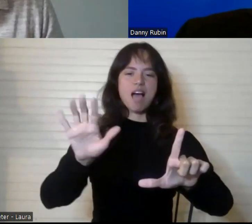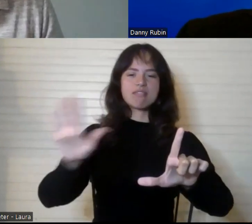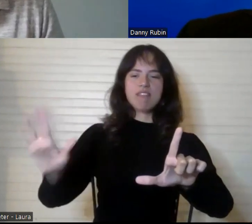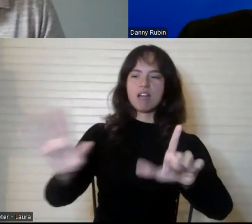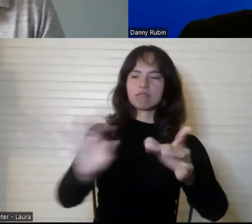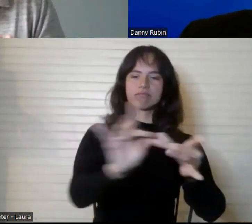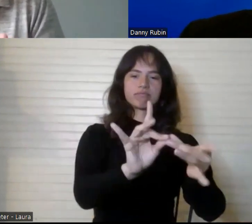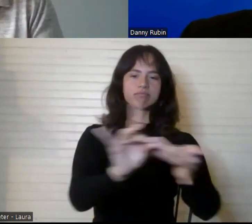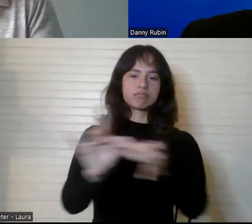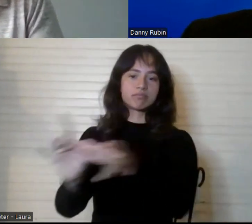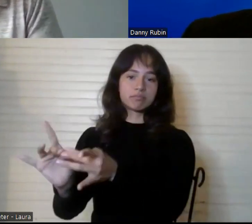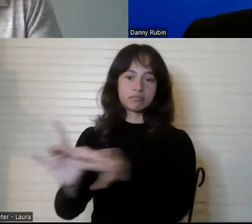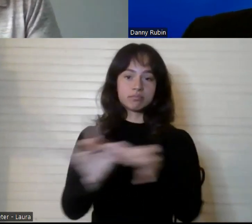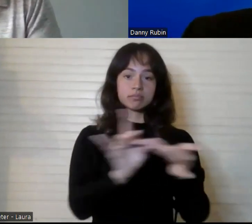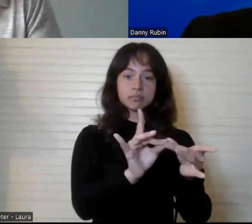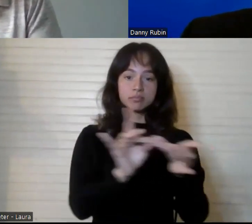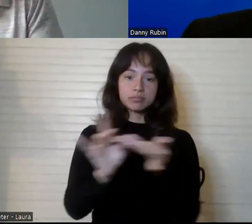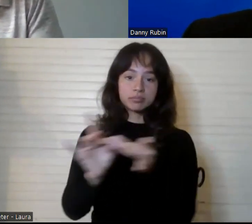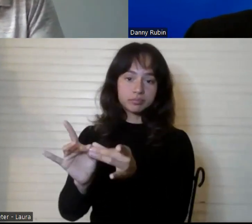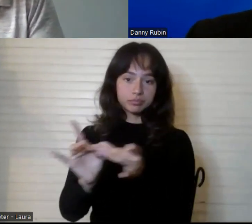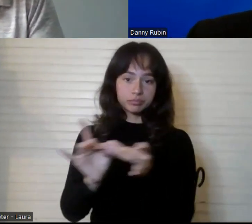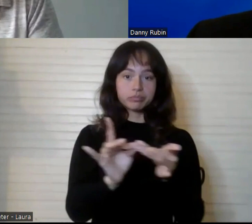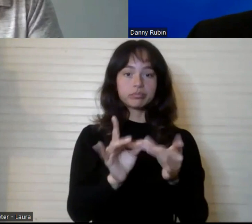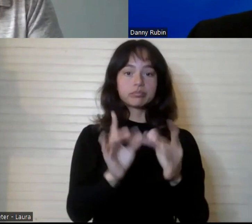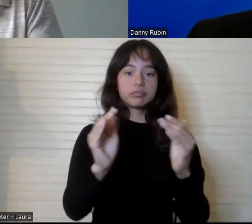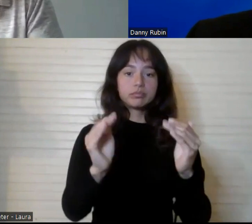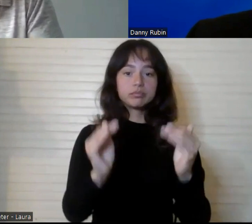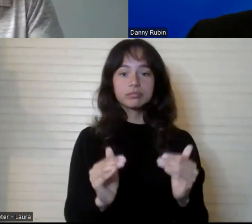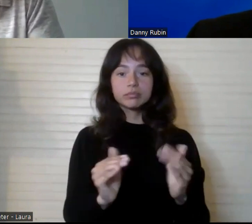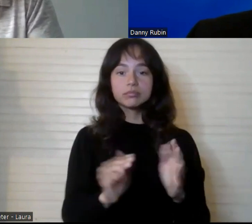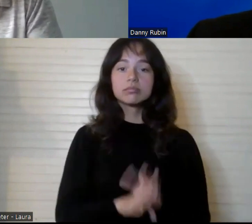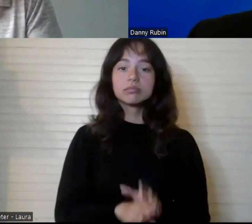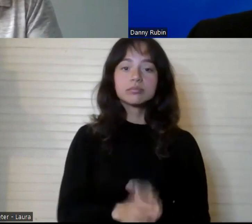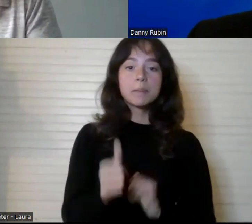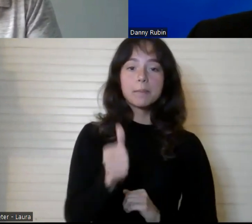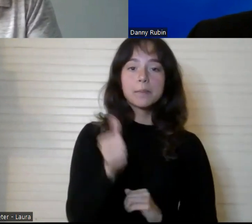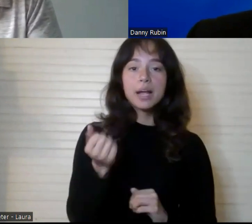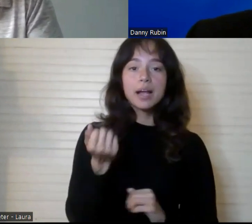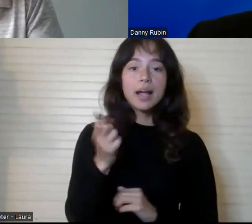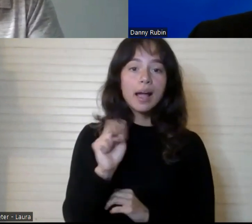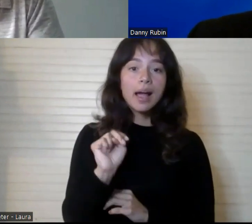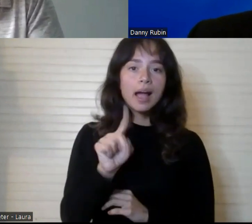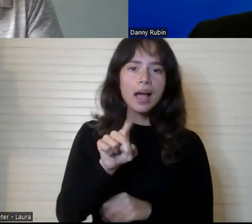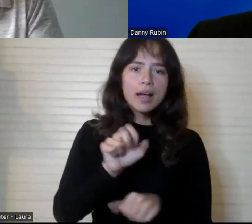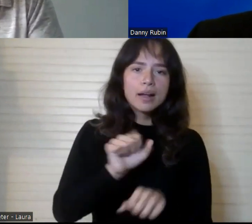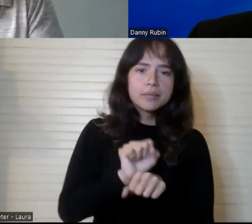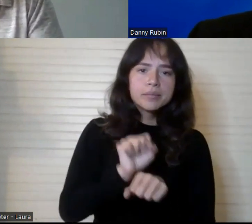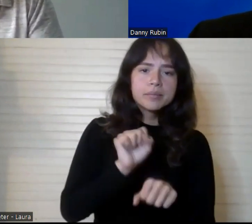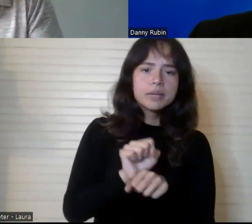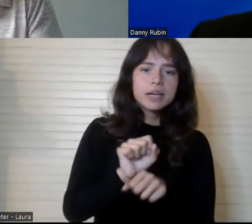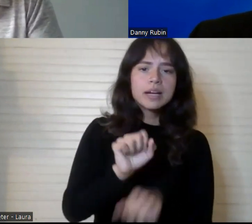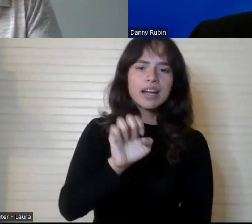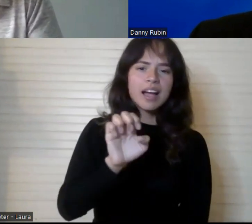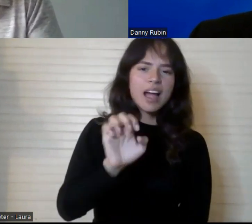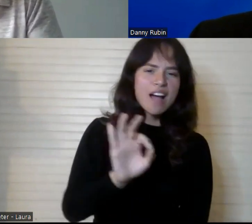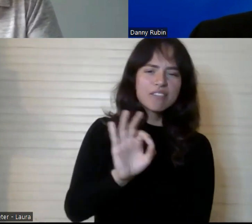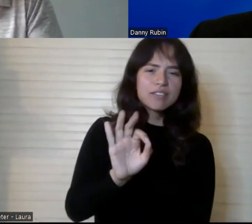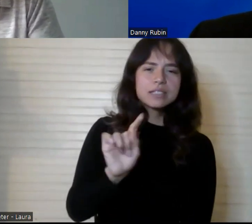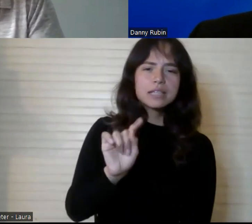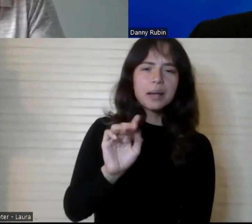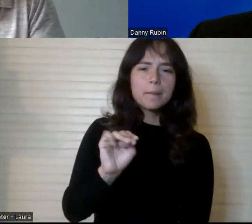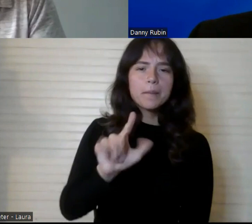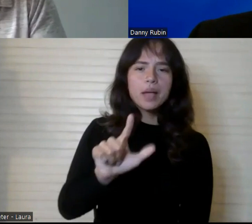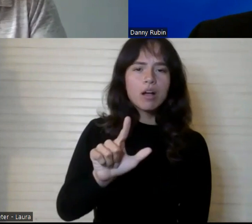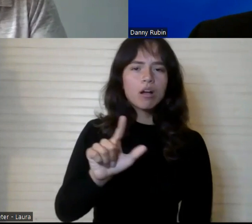actual designer, in the sense that they work with technologies like HTML, which is hypertext markup language, CSS, otherwise